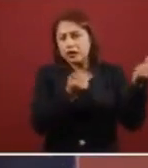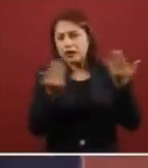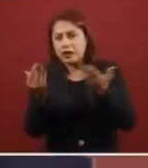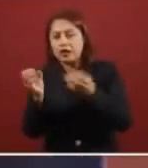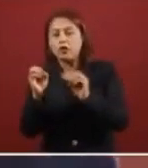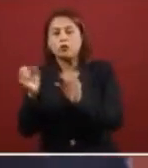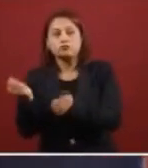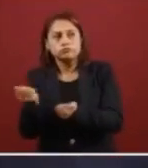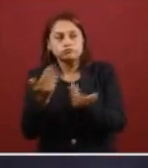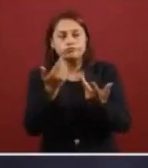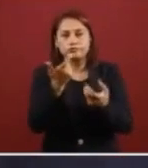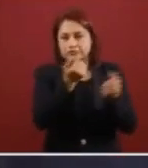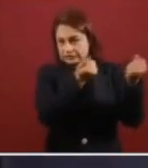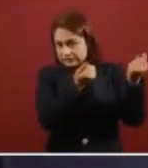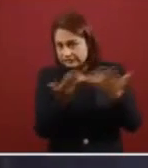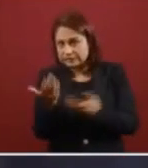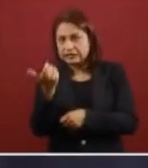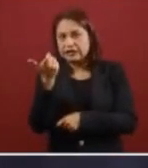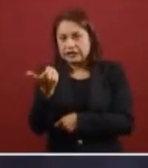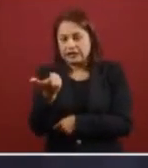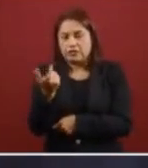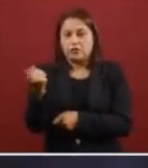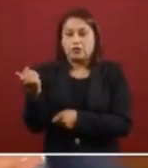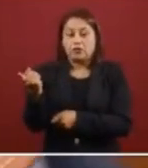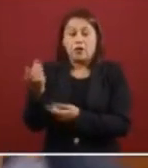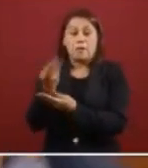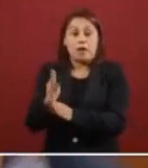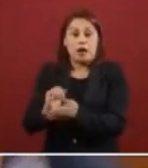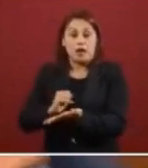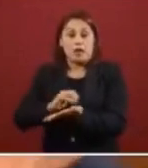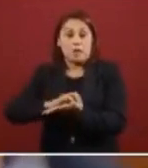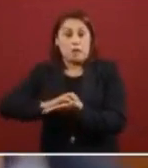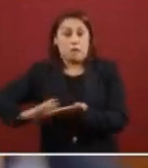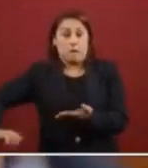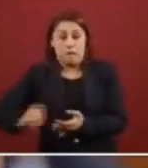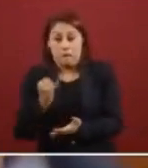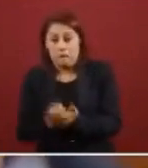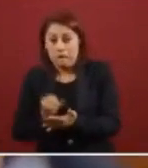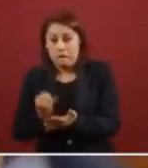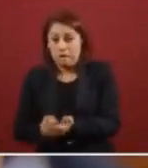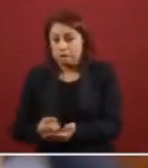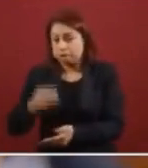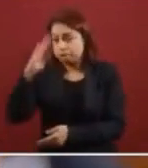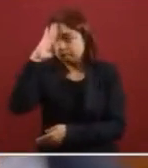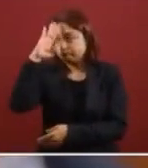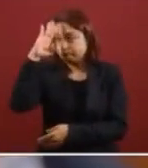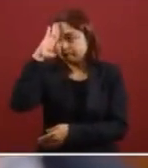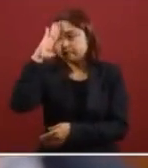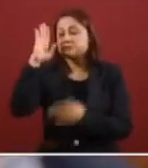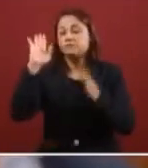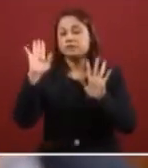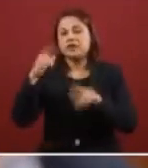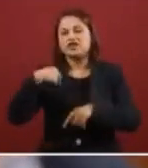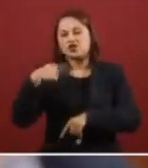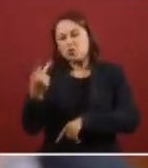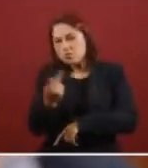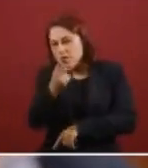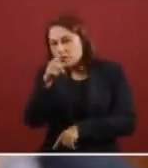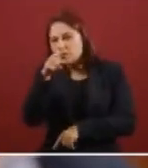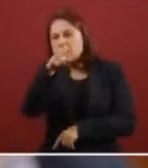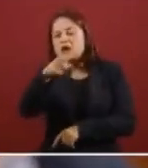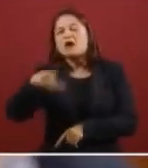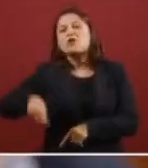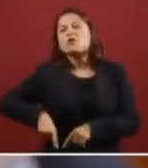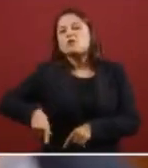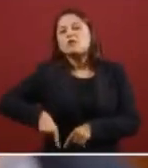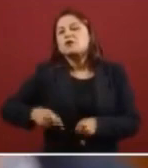excessive in this effort. And they work very hard to send this money. But what is the government